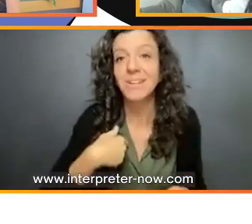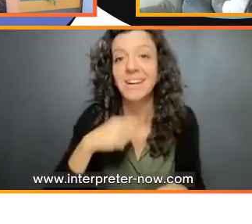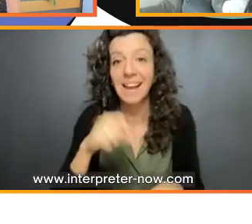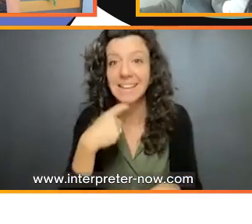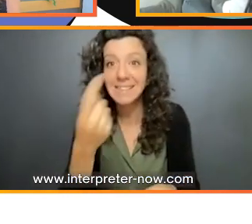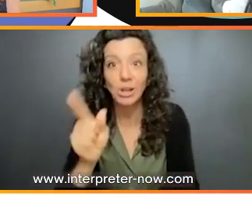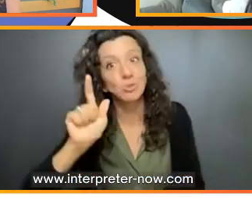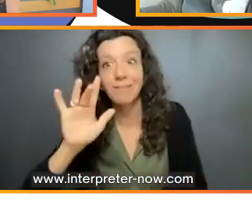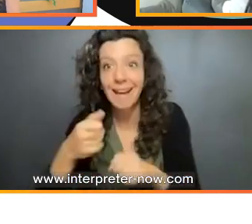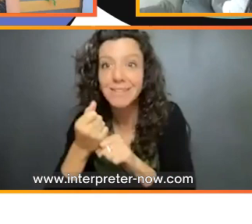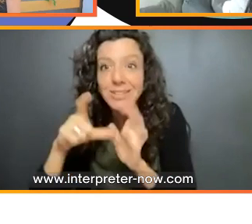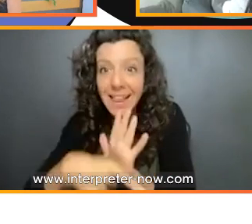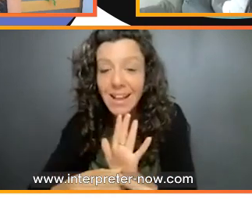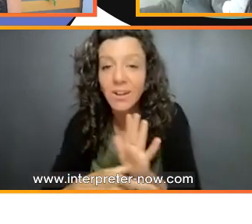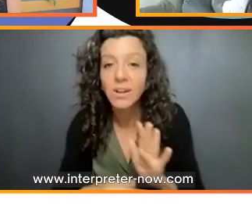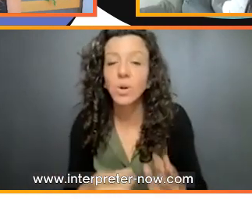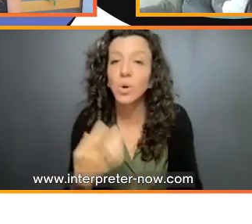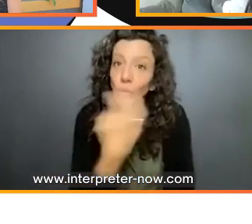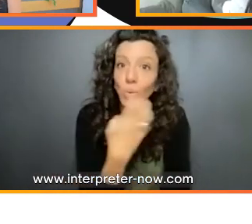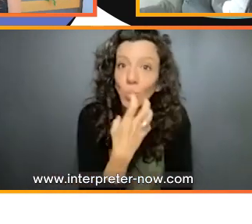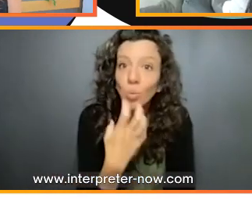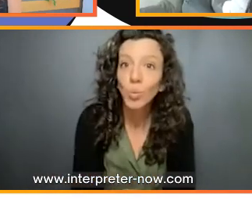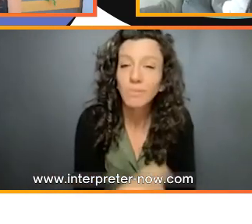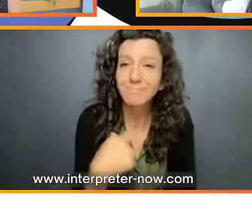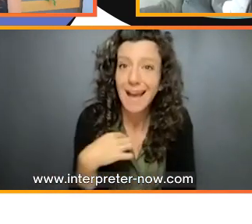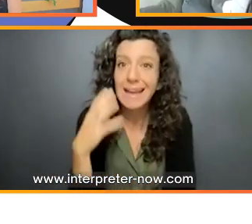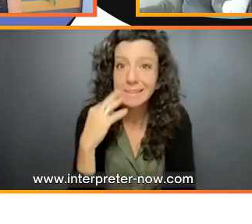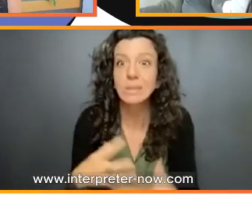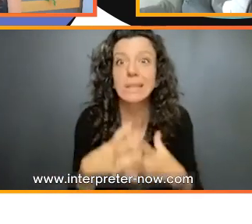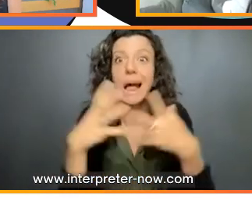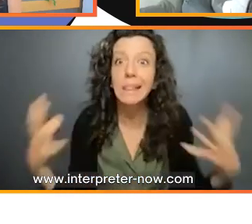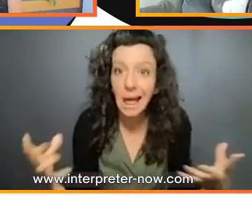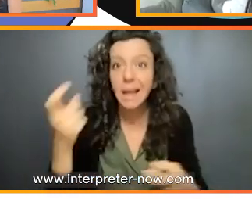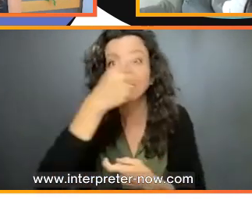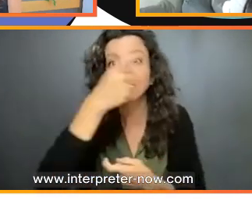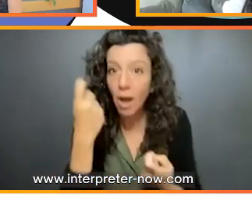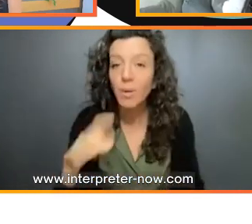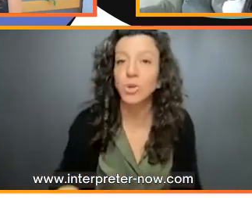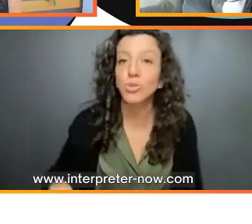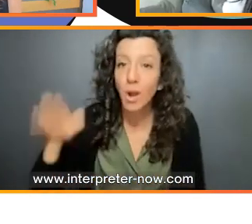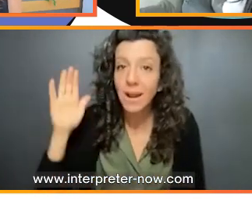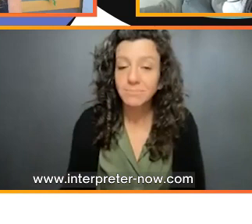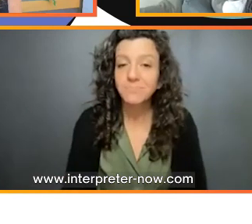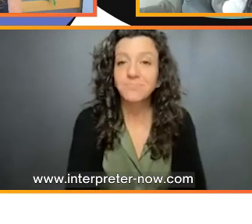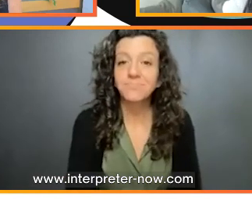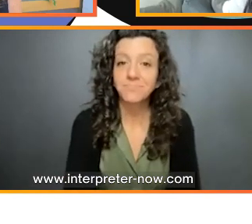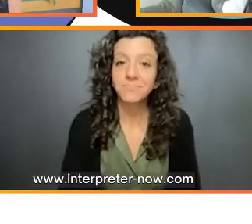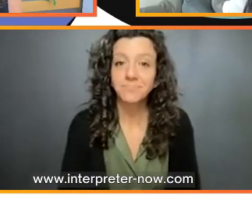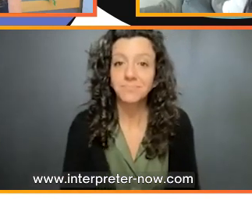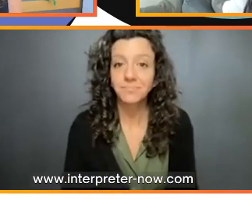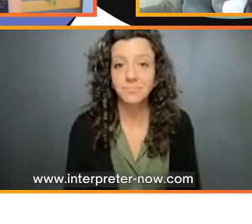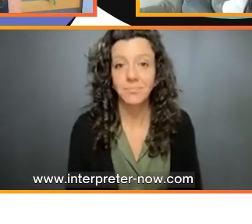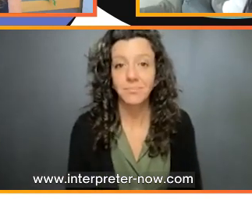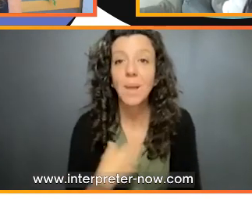childhood bullying were deeply traumatizing and had a profound impact on my identity. I also now know from